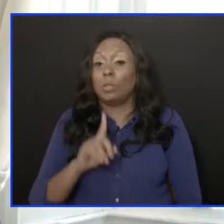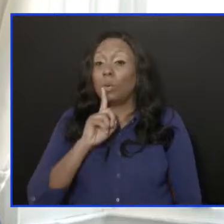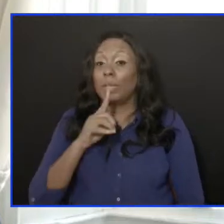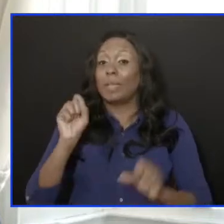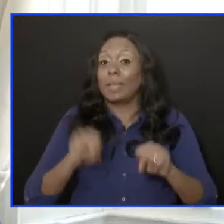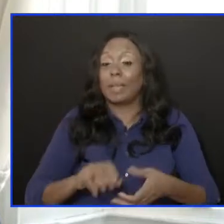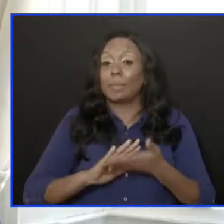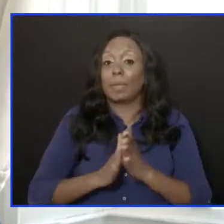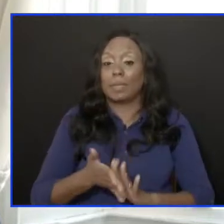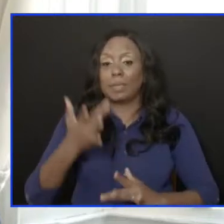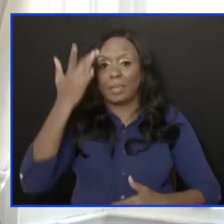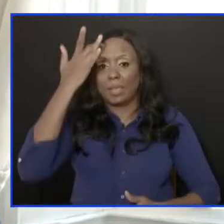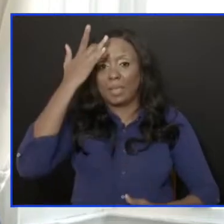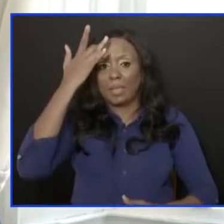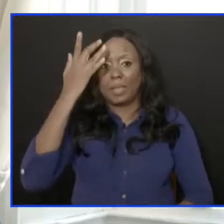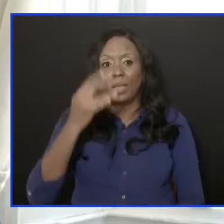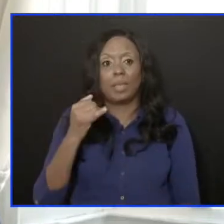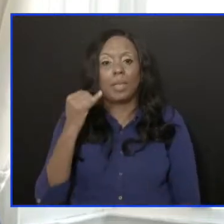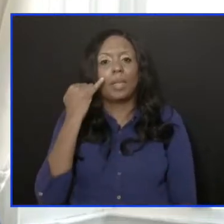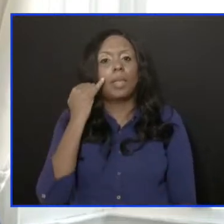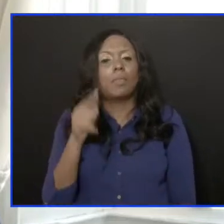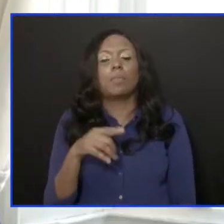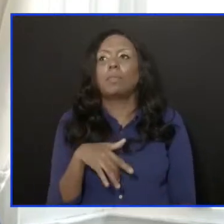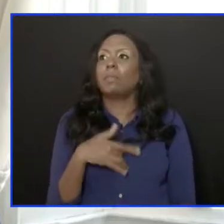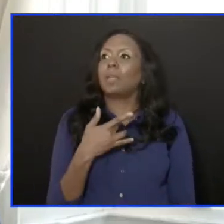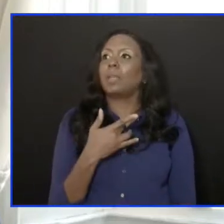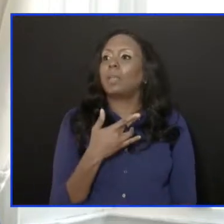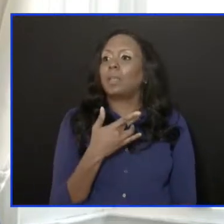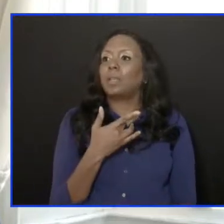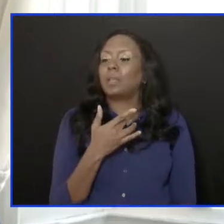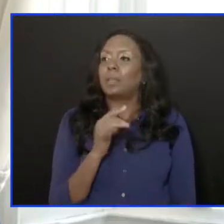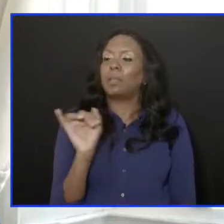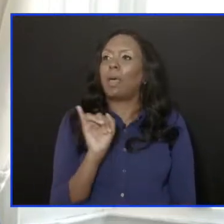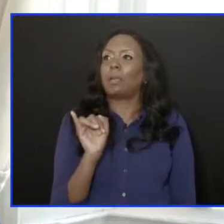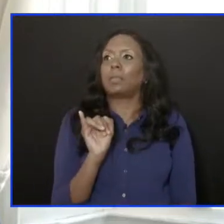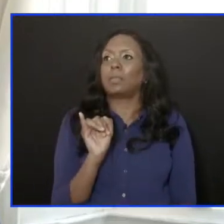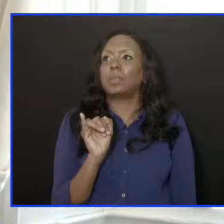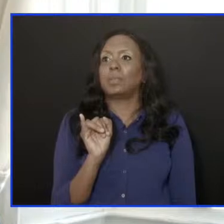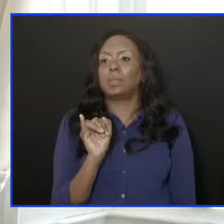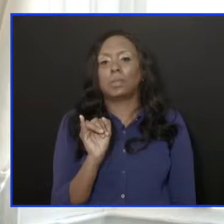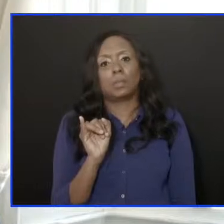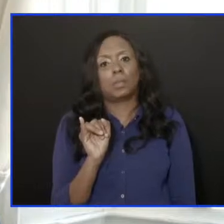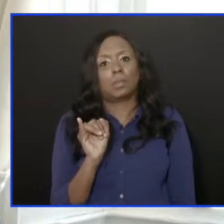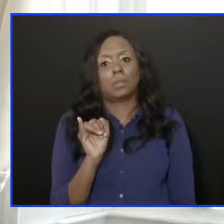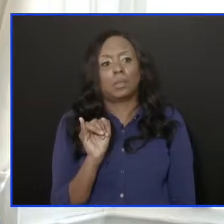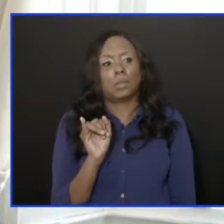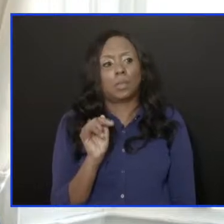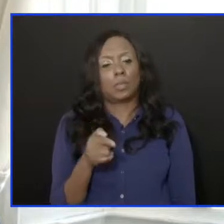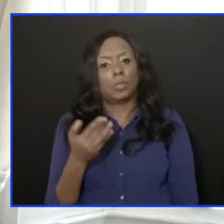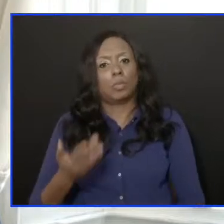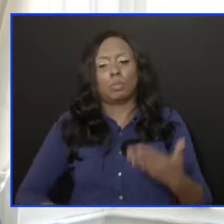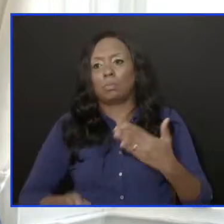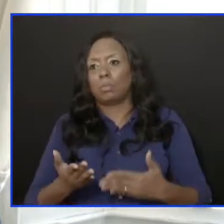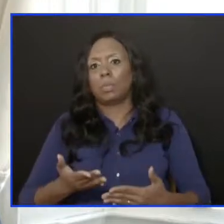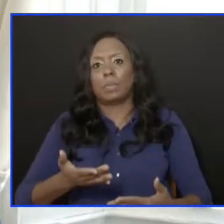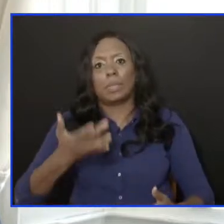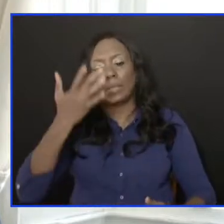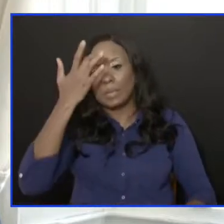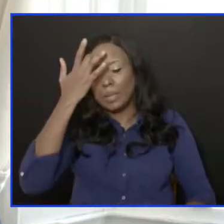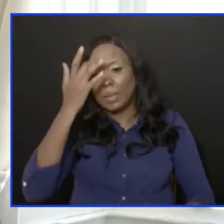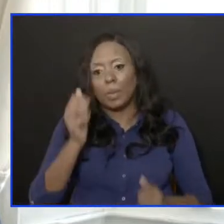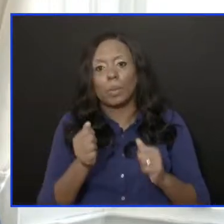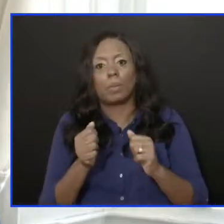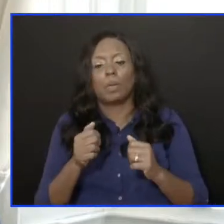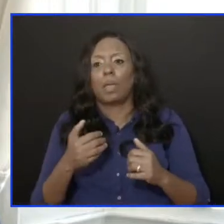example, has symptoms of significance and they have multiple comorbidities and they may have cancer or they may